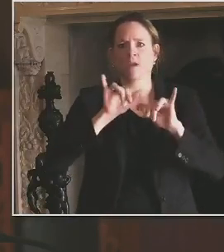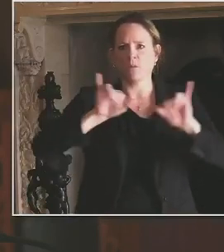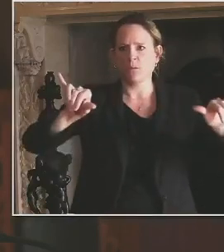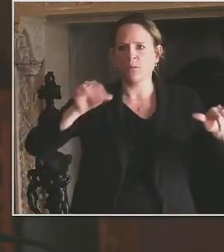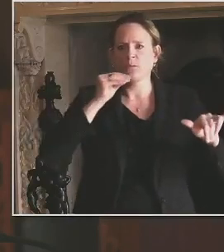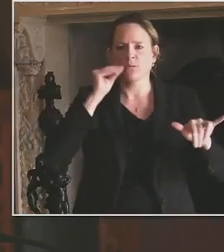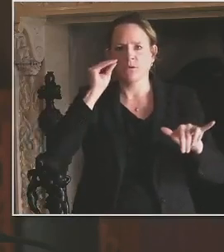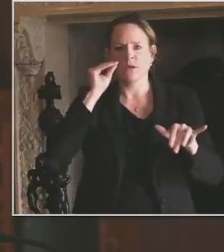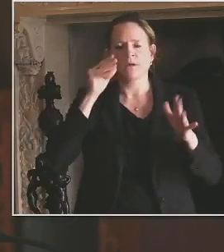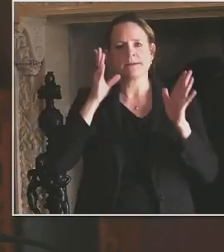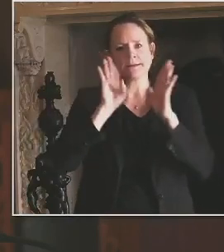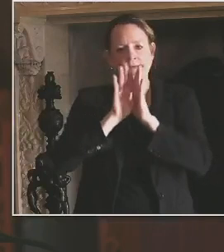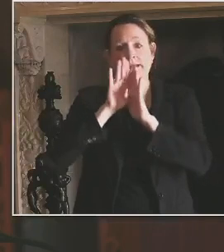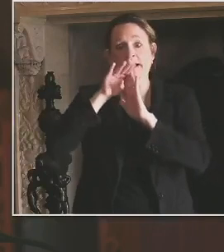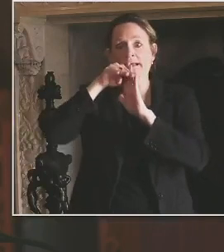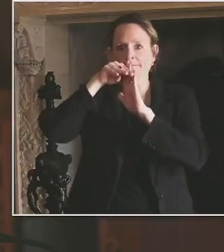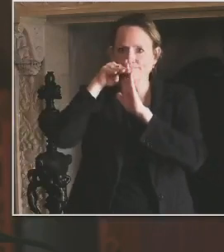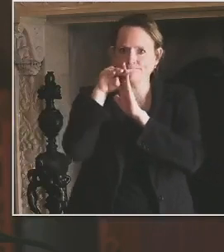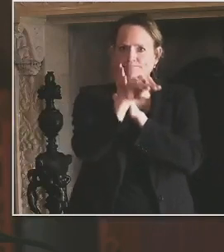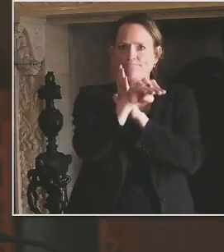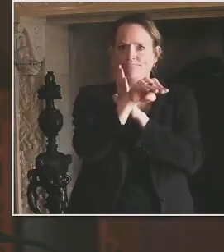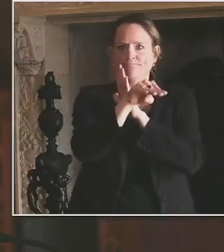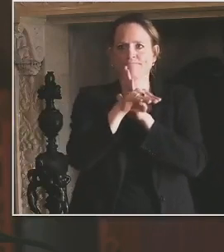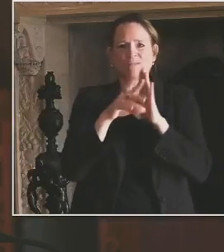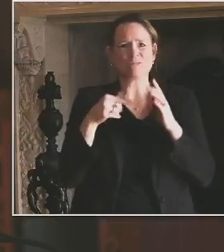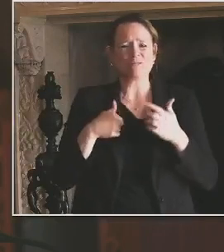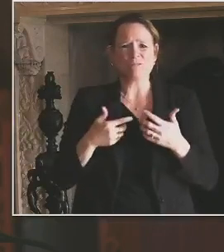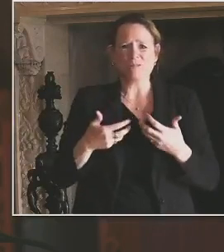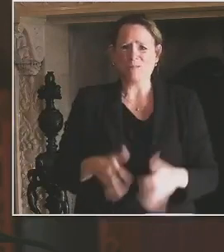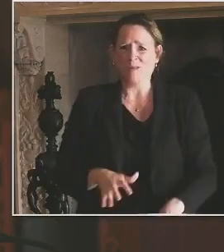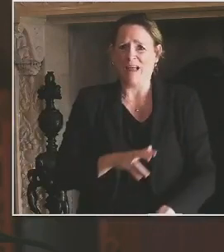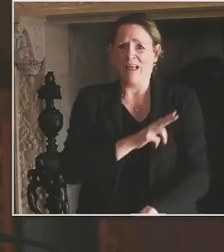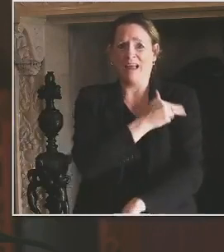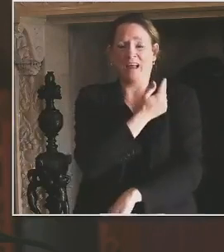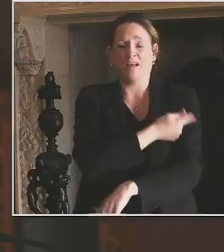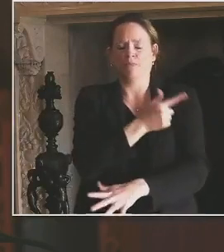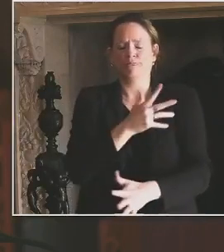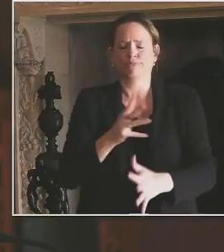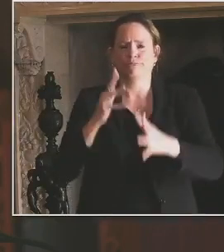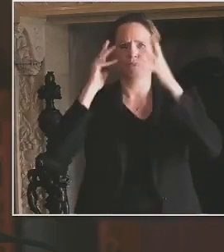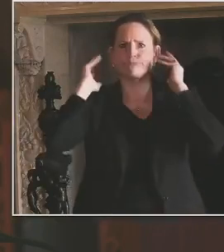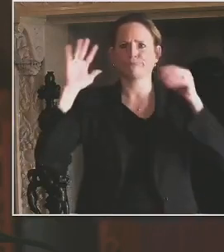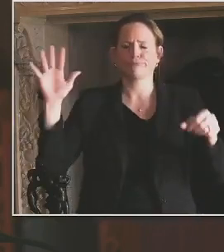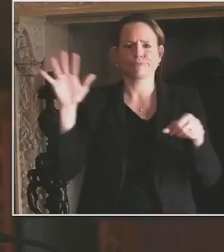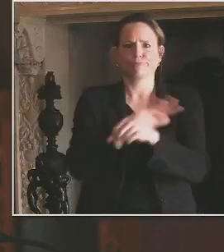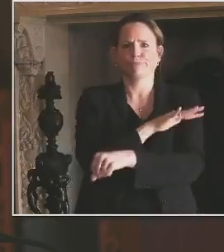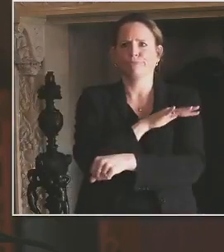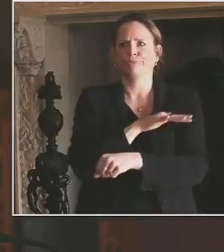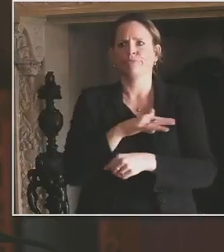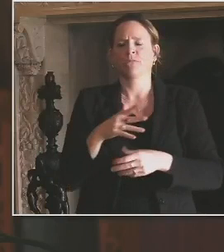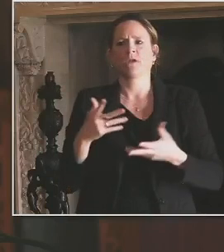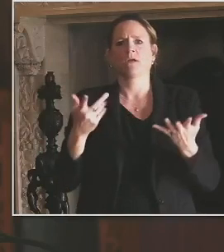the place where our hospital systems and our frontline healthcare workers are really unable to meet the